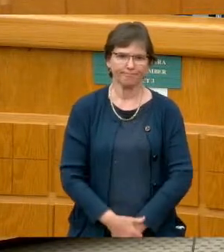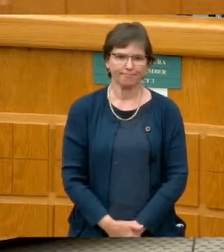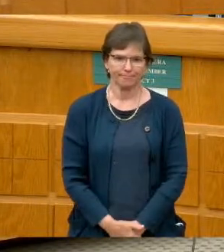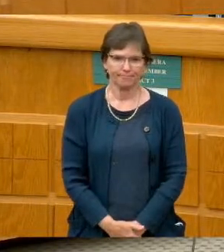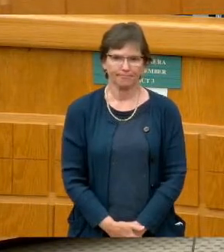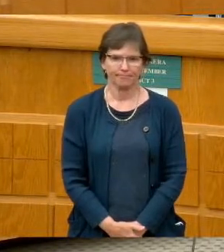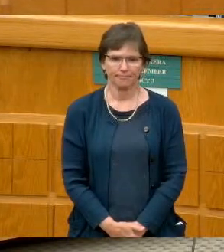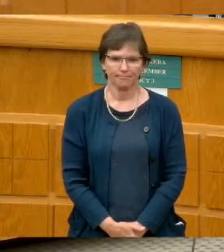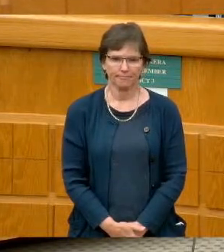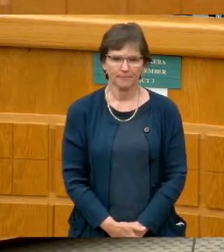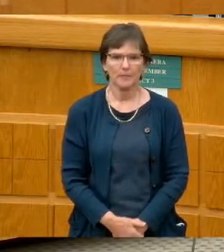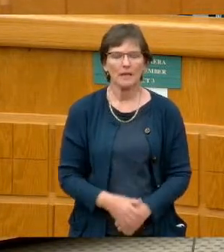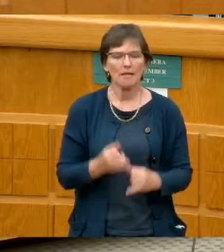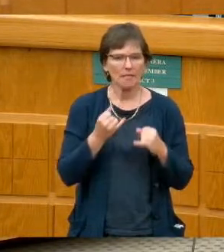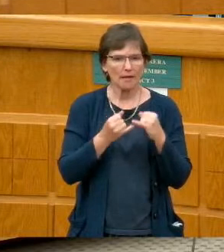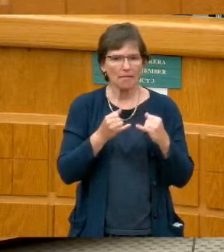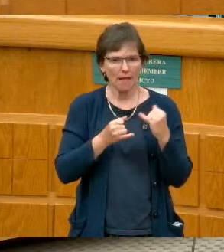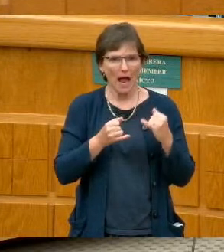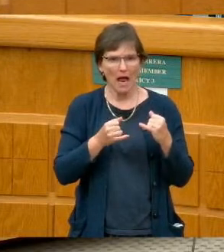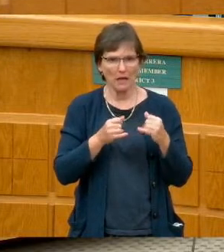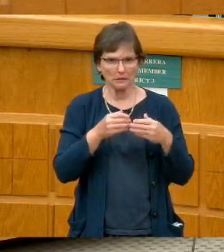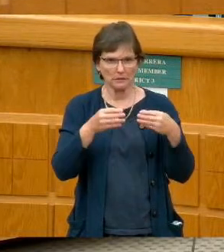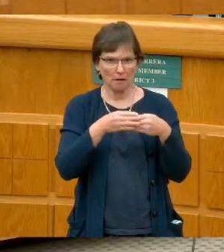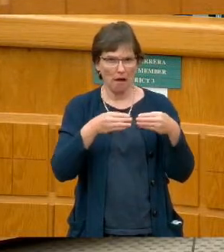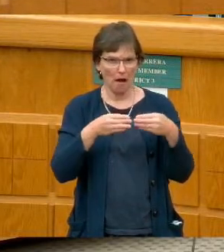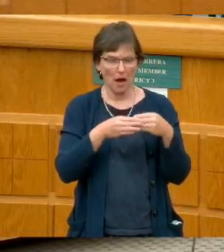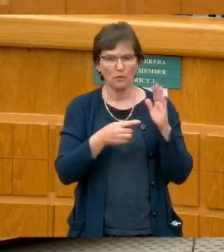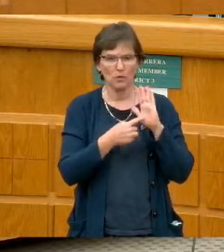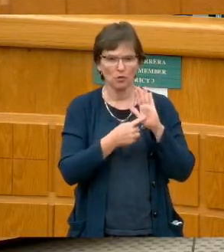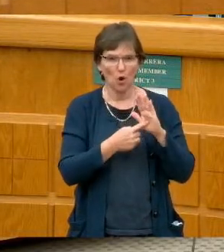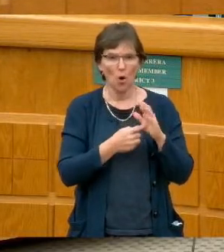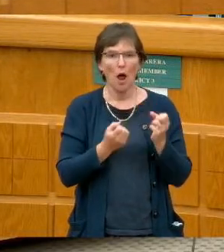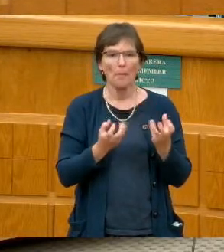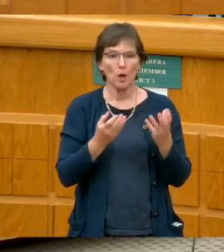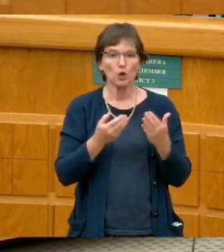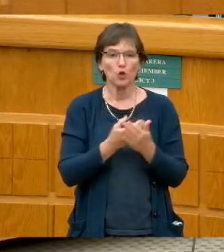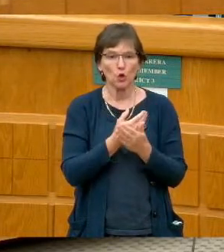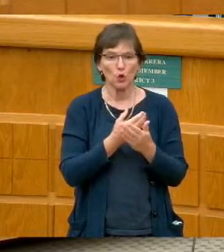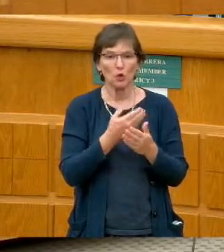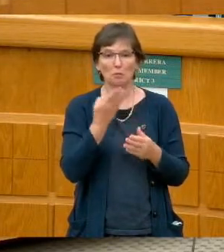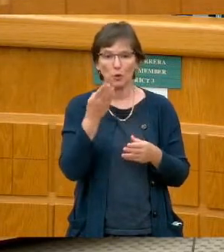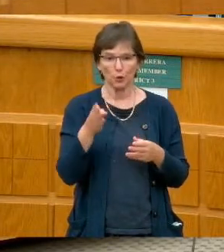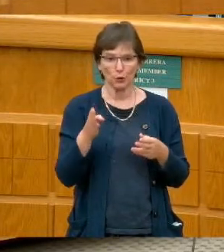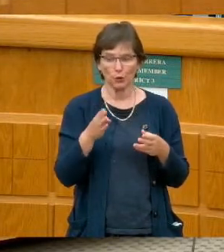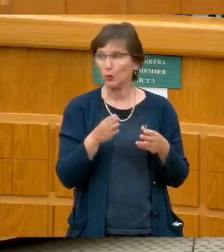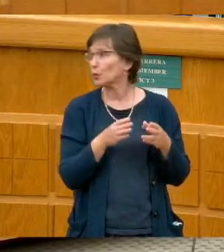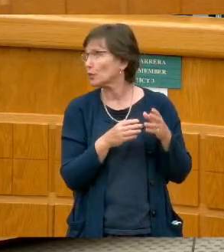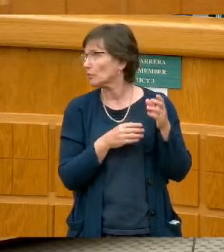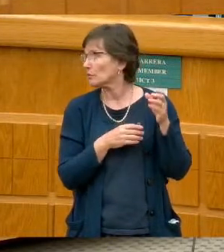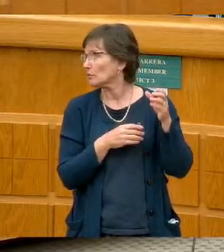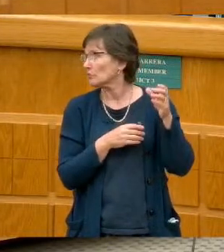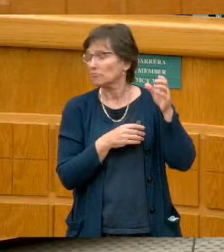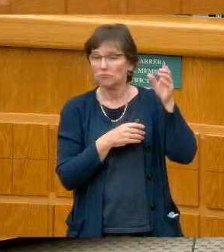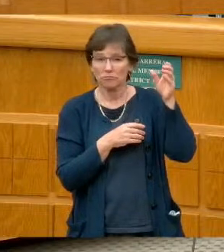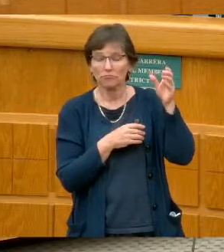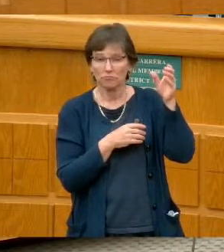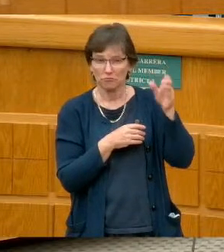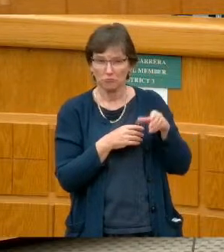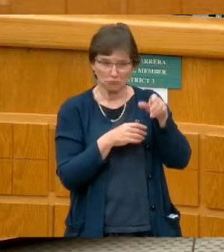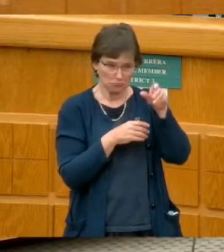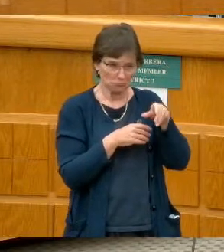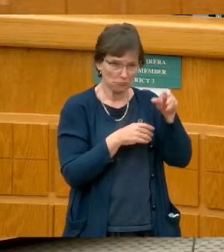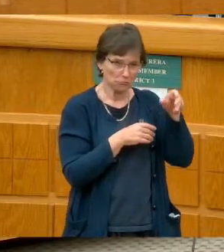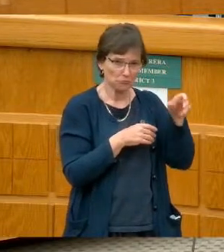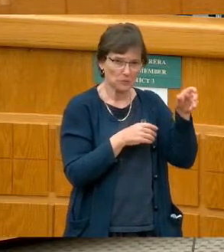Okay, and then this final graph will show number of new cases in the bars in the blue. And it does have that trend, the trend